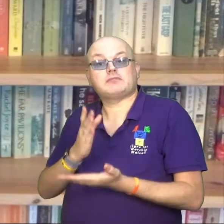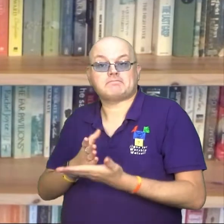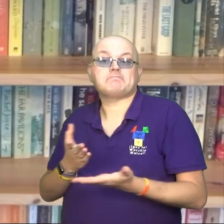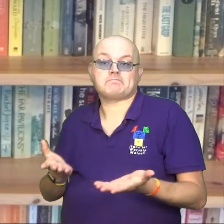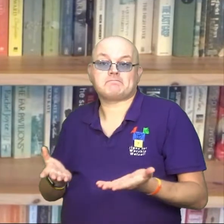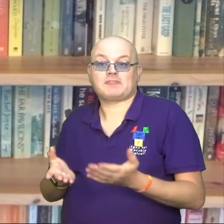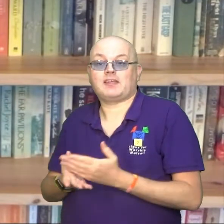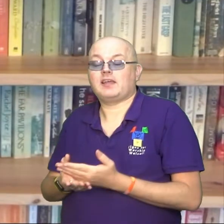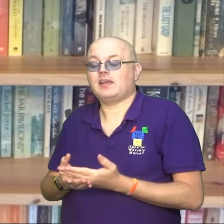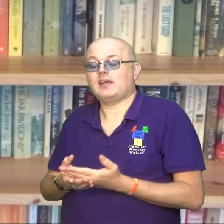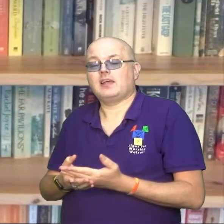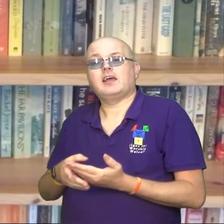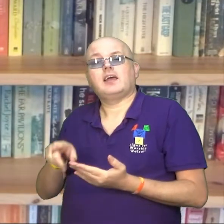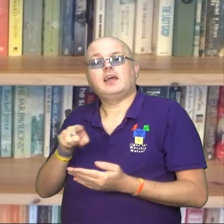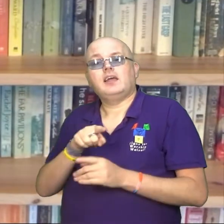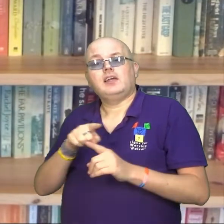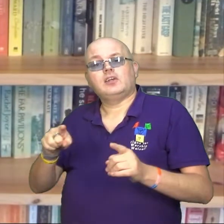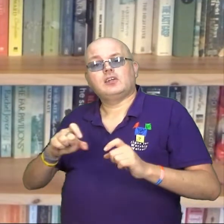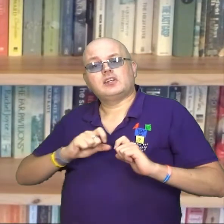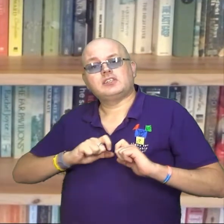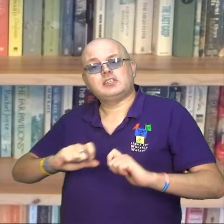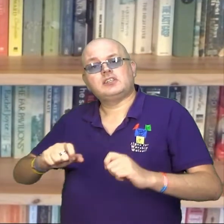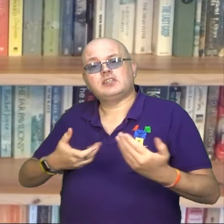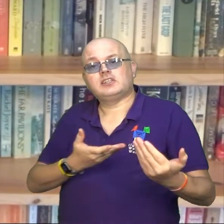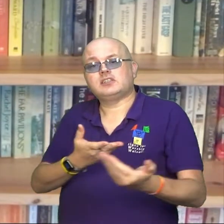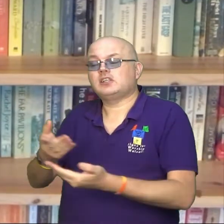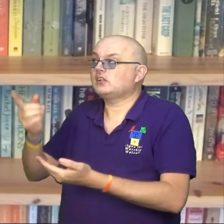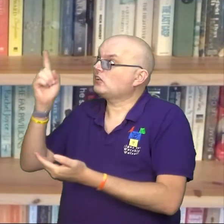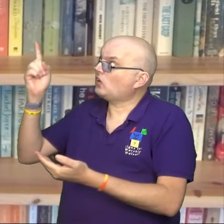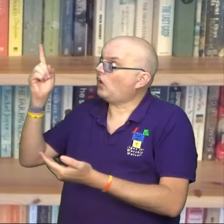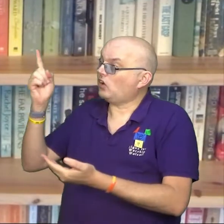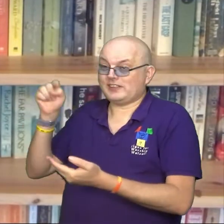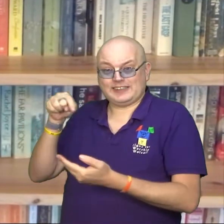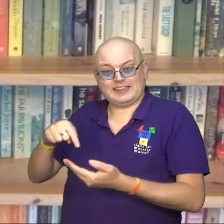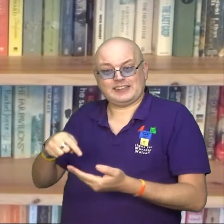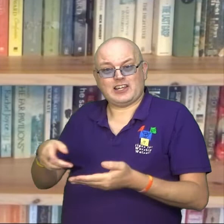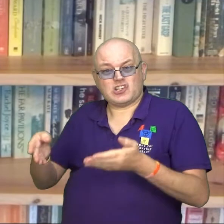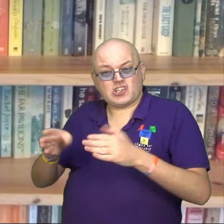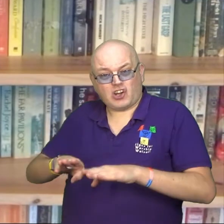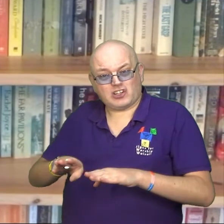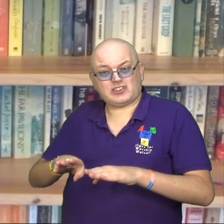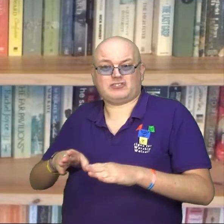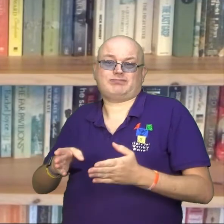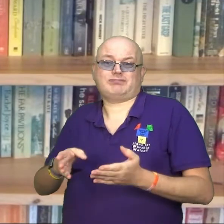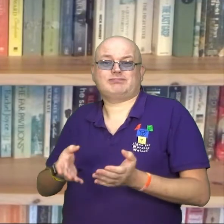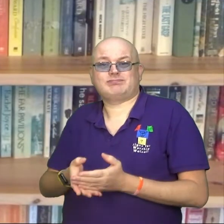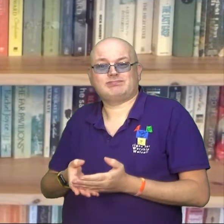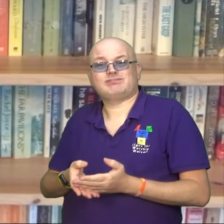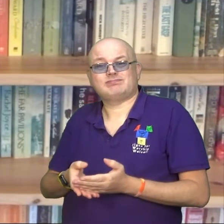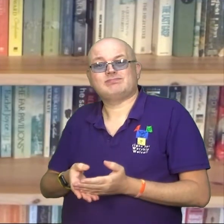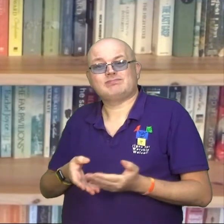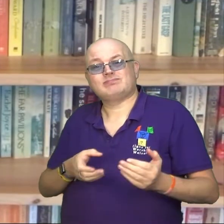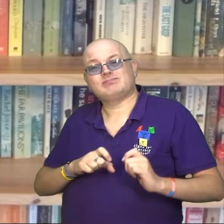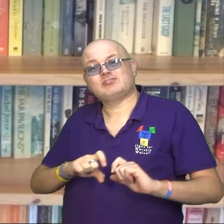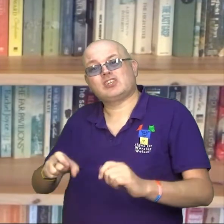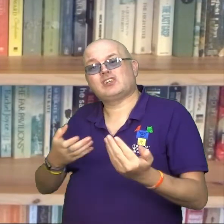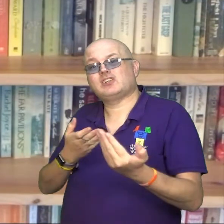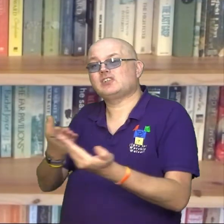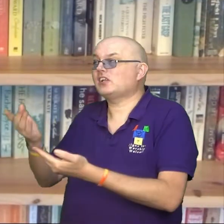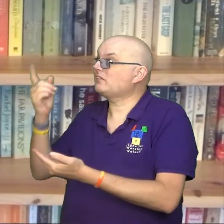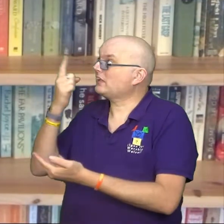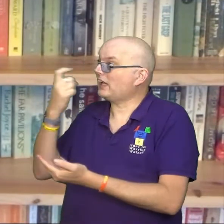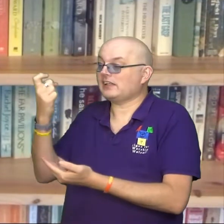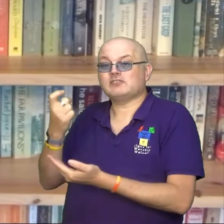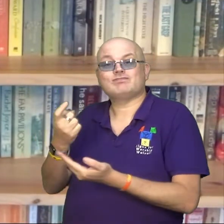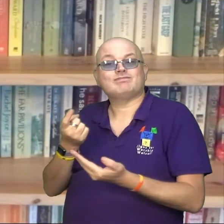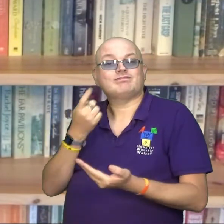choice. And there are many ways we can continue to serve God, even in these times of restricted freedoms. It could